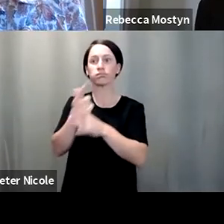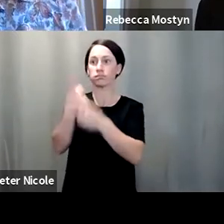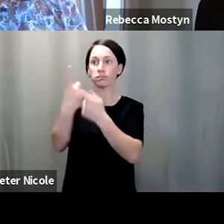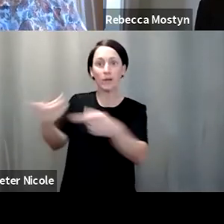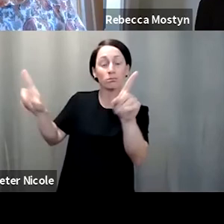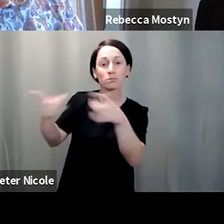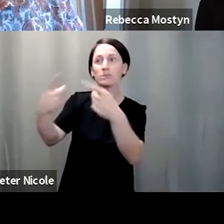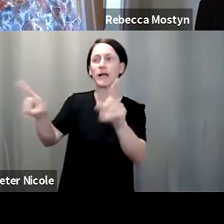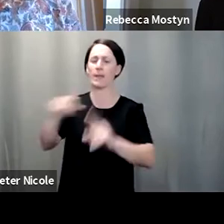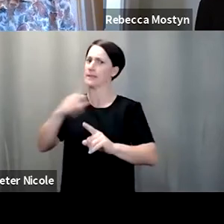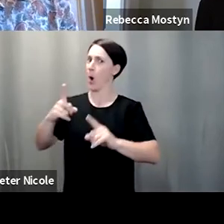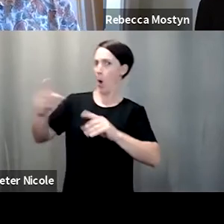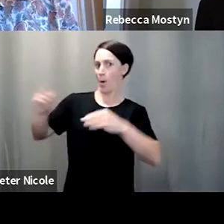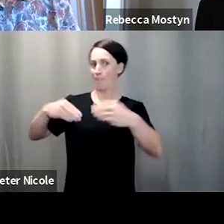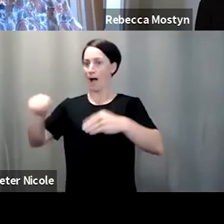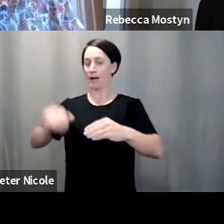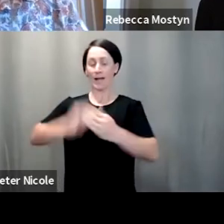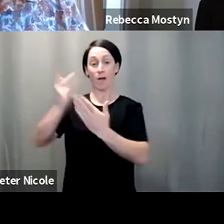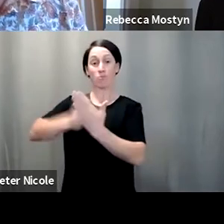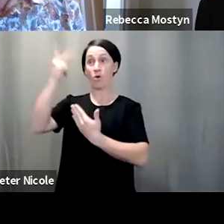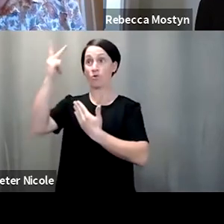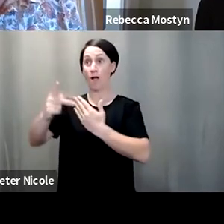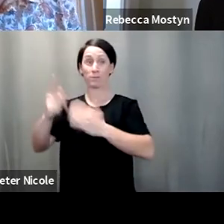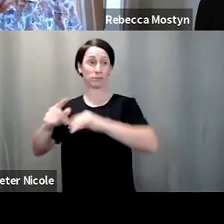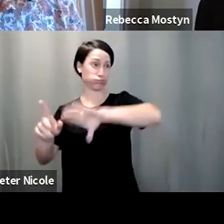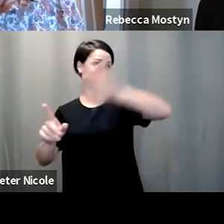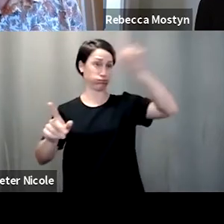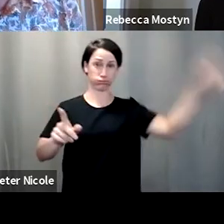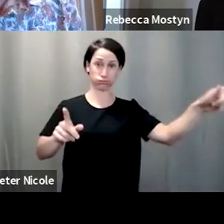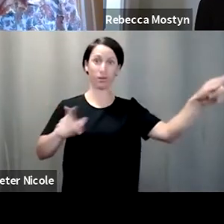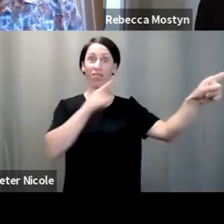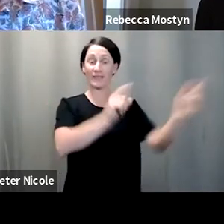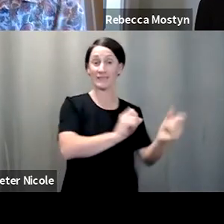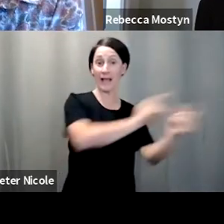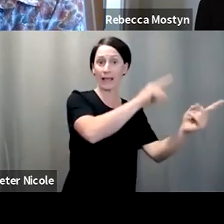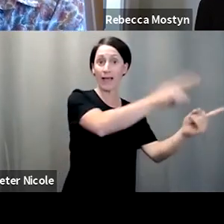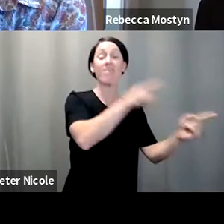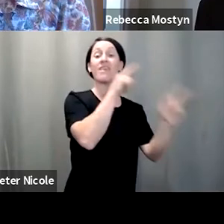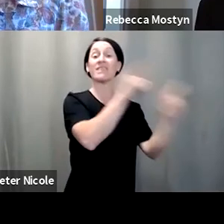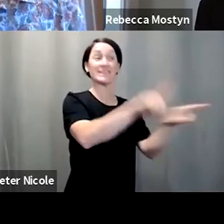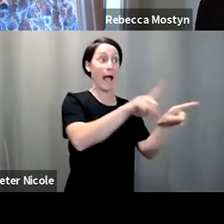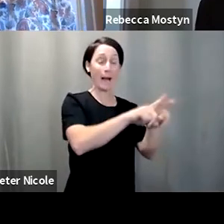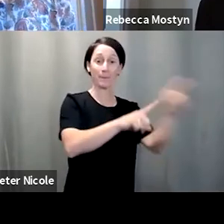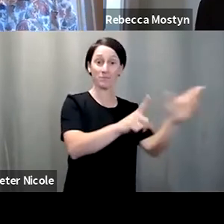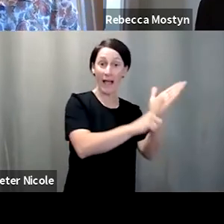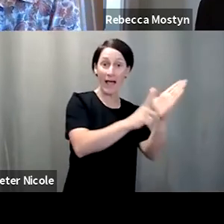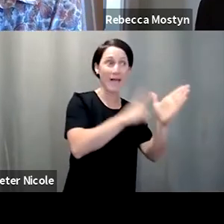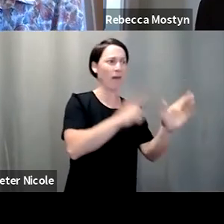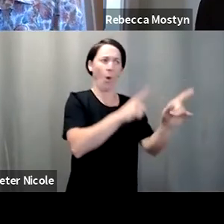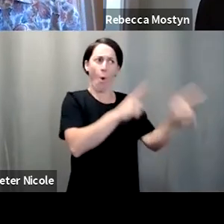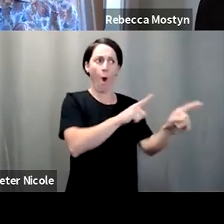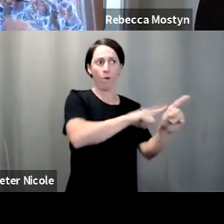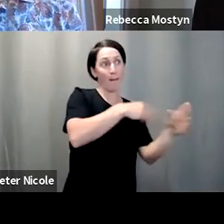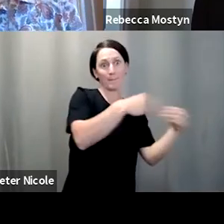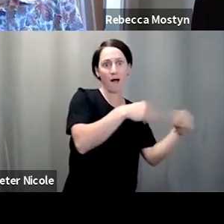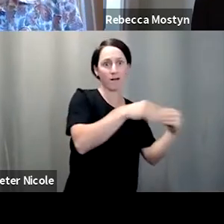our programs in Los Angeles. And then I talk to the people in Los Angeles, they're like, oh, we're marketing our programs in New York. And then I talk to